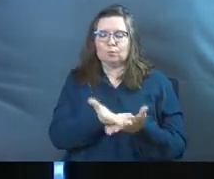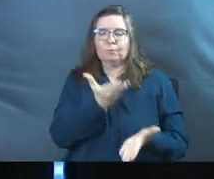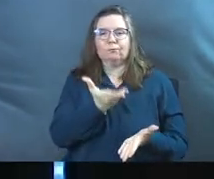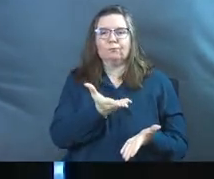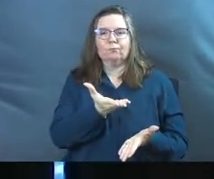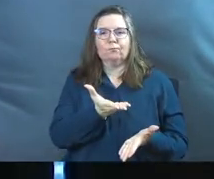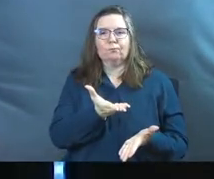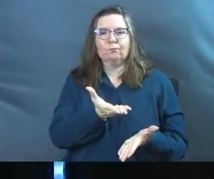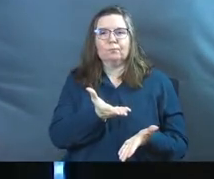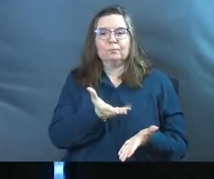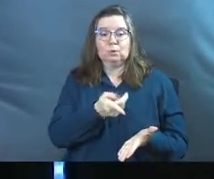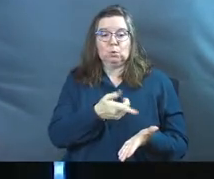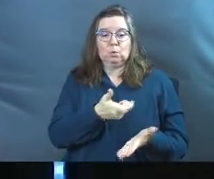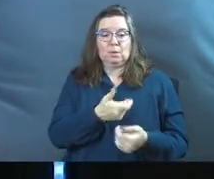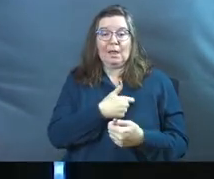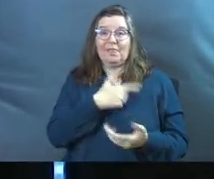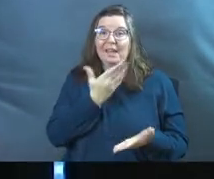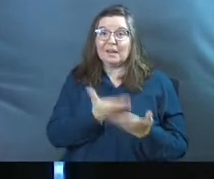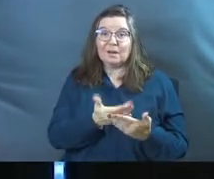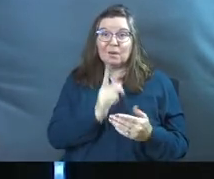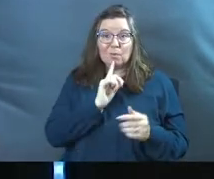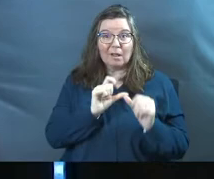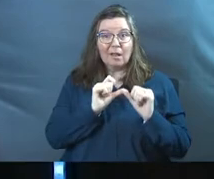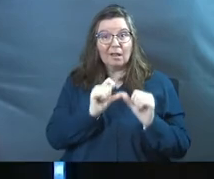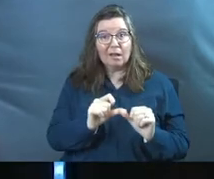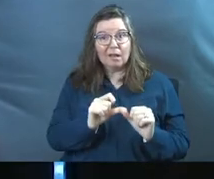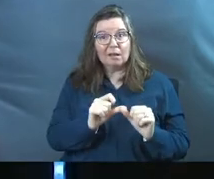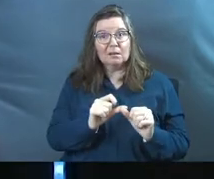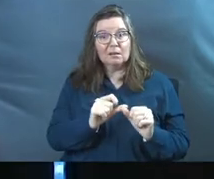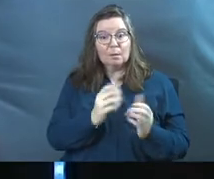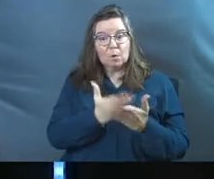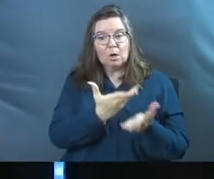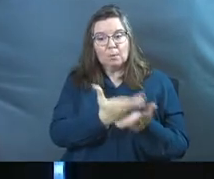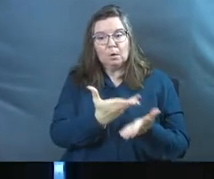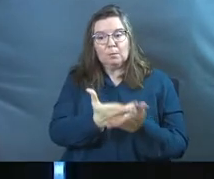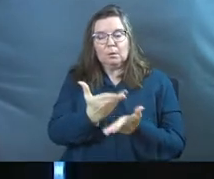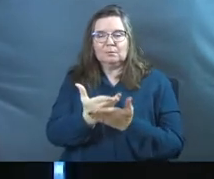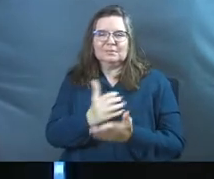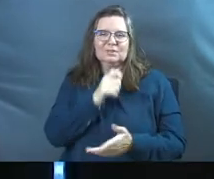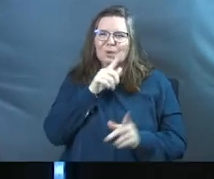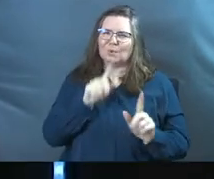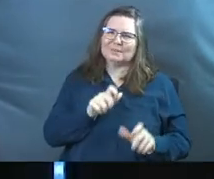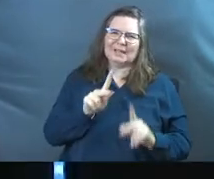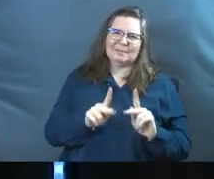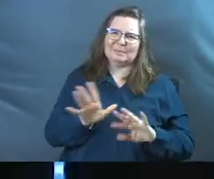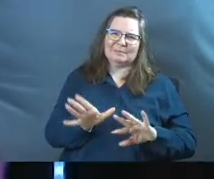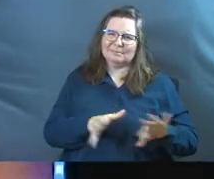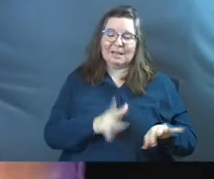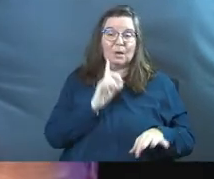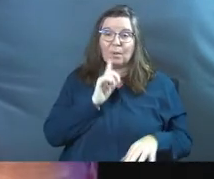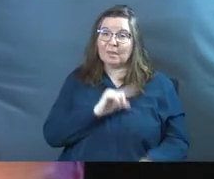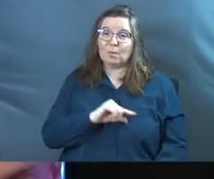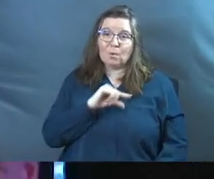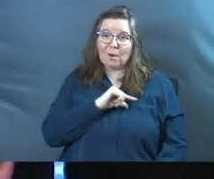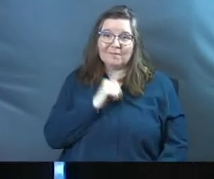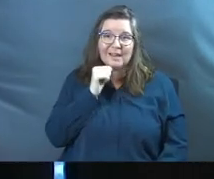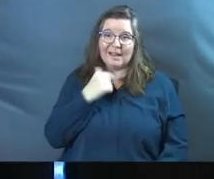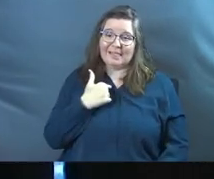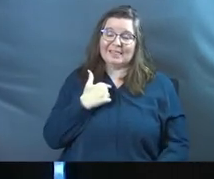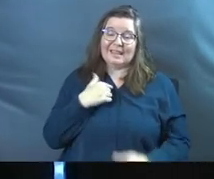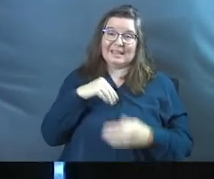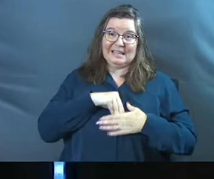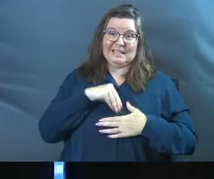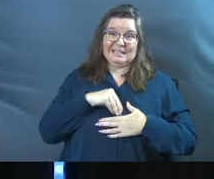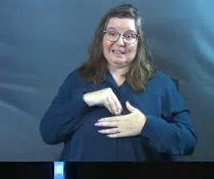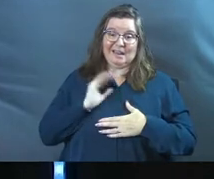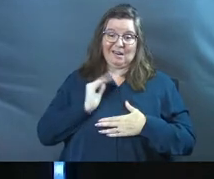And that till you have proved it part could last a really long time. Don't test people. I don't think we're qualified, and I think it rots